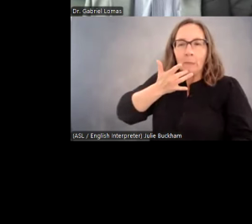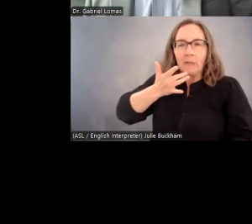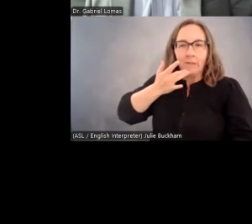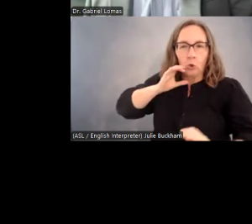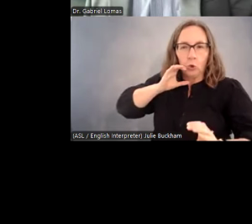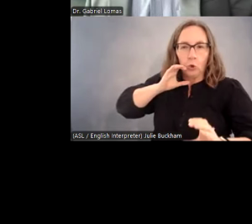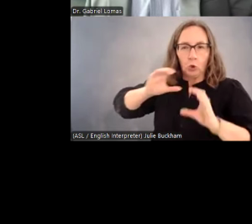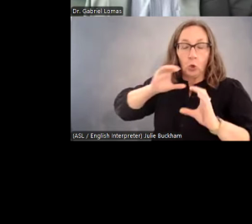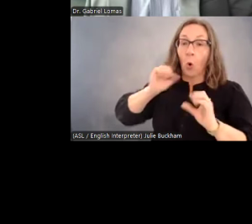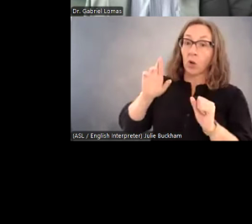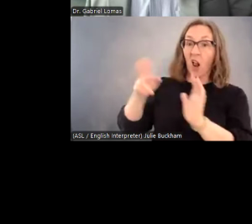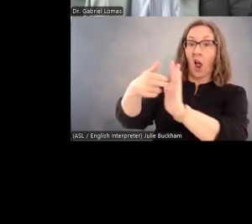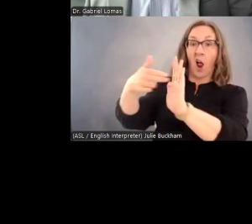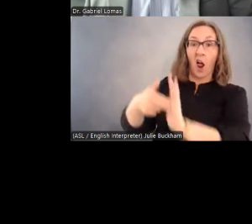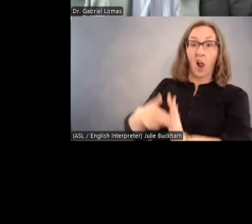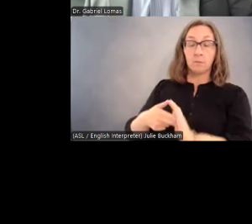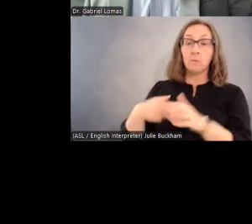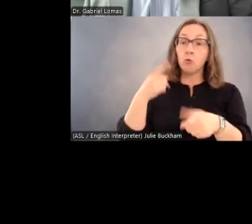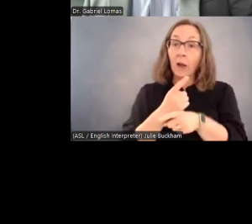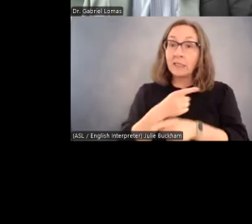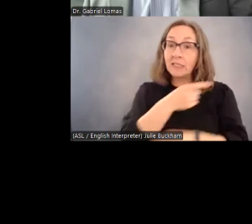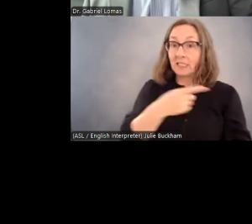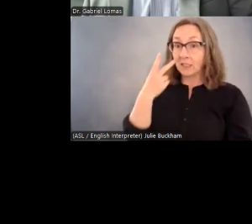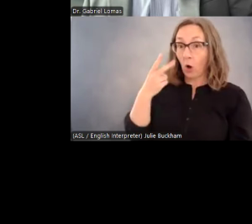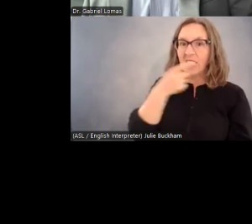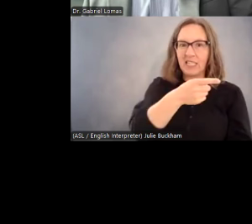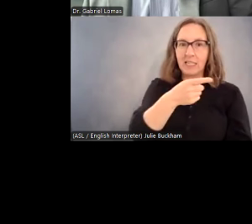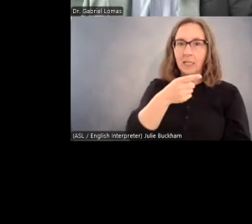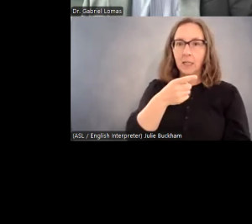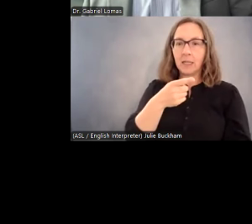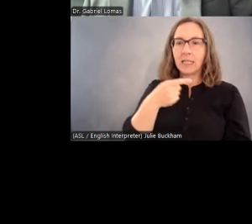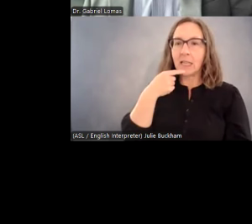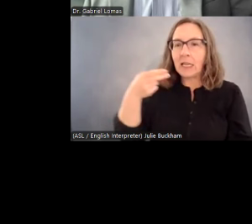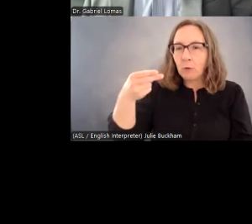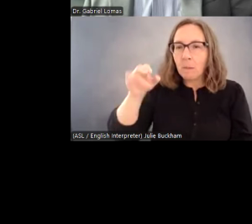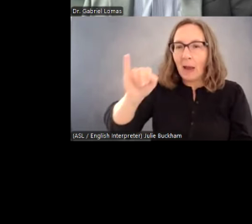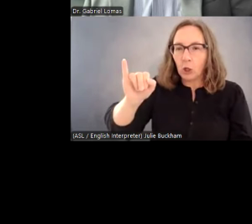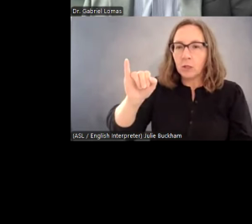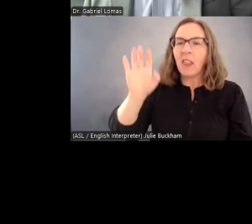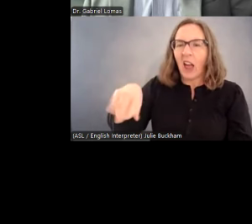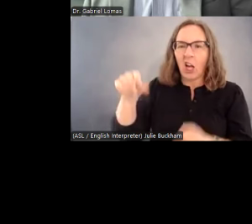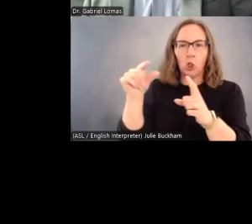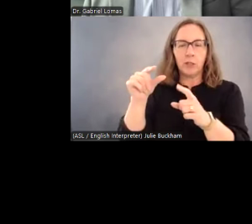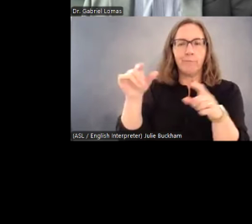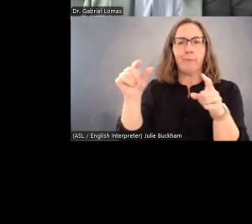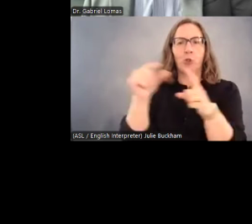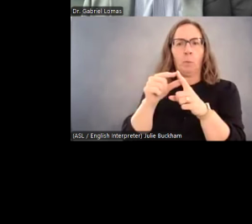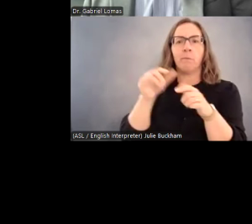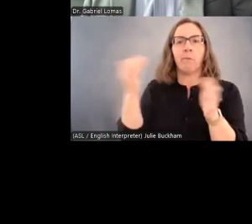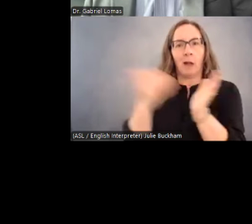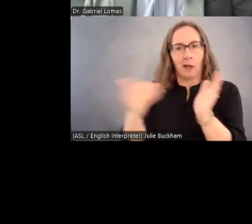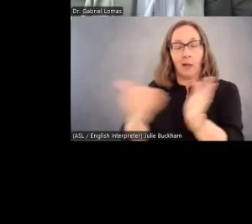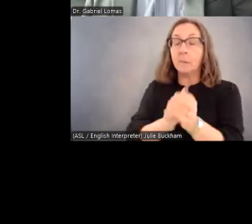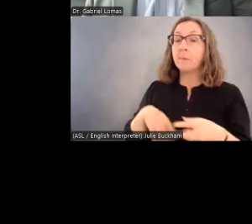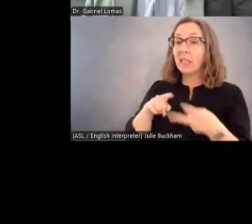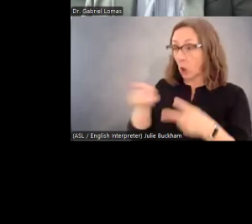or to label people. One, you saw that he was using hearing impaired repeatedly. Two, he talked about you can